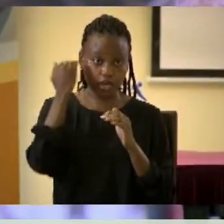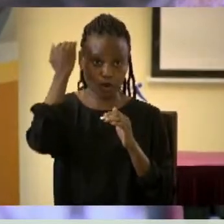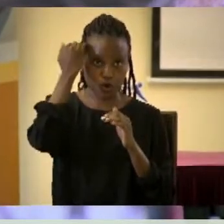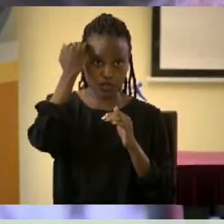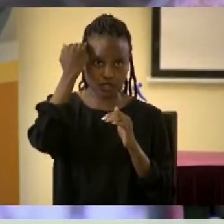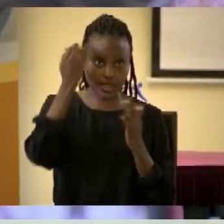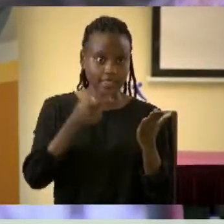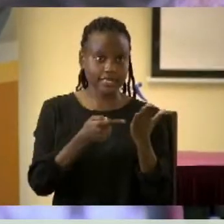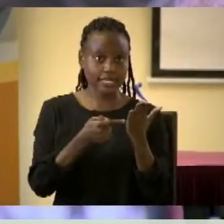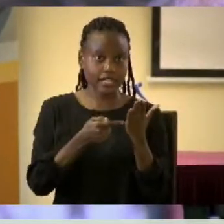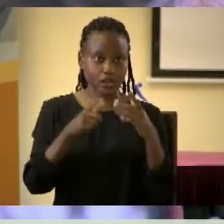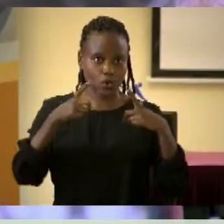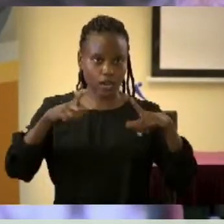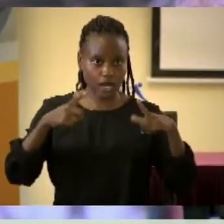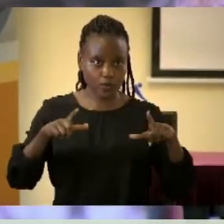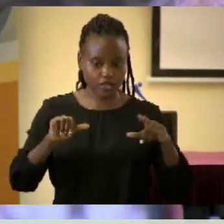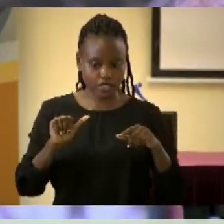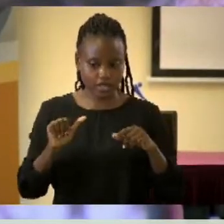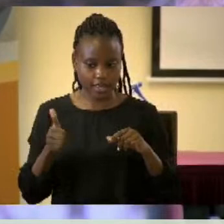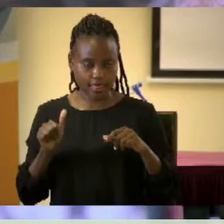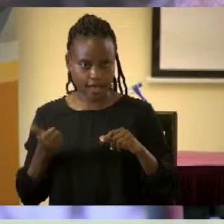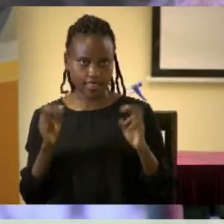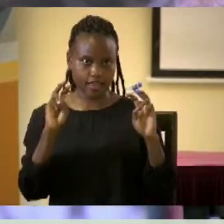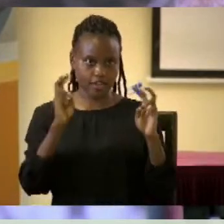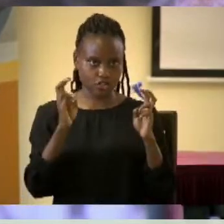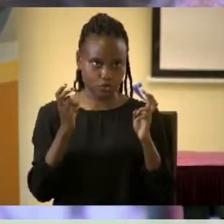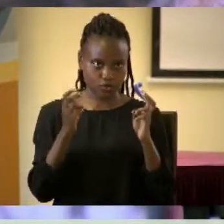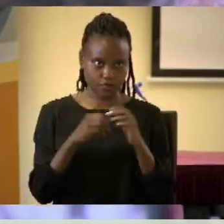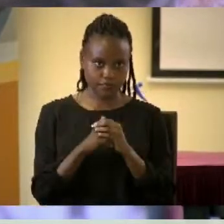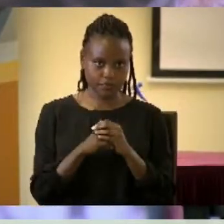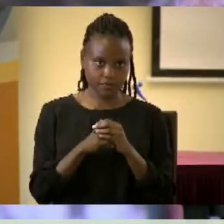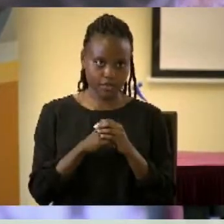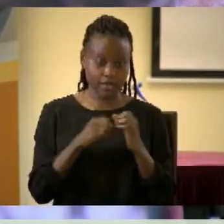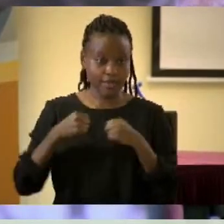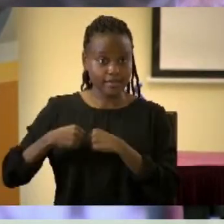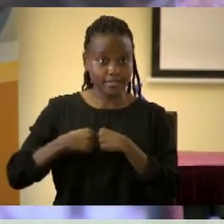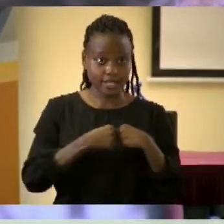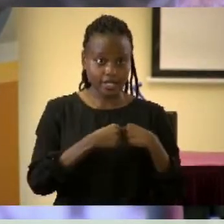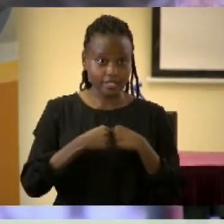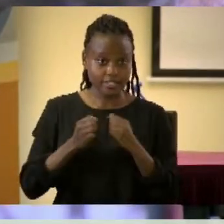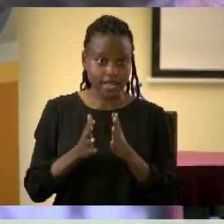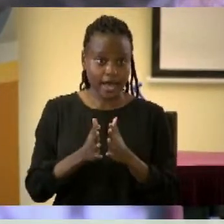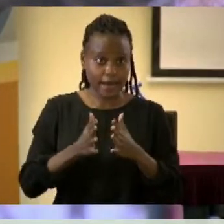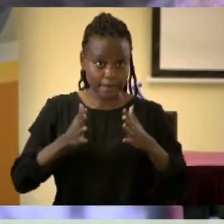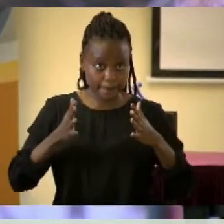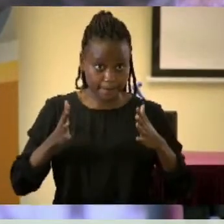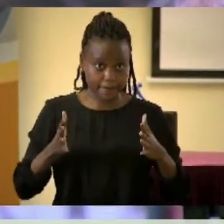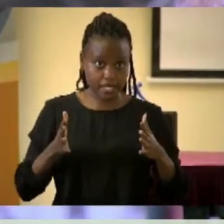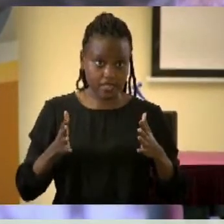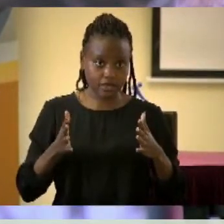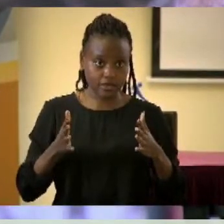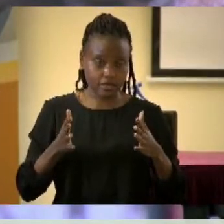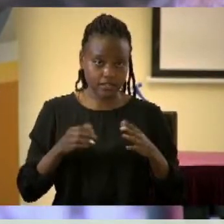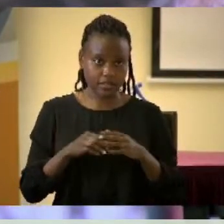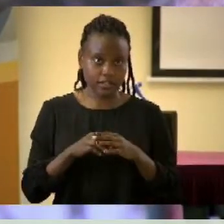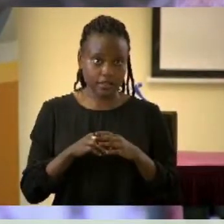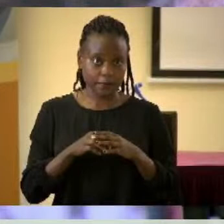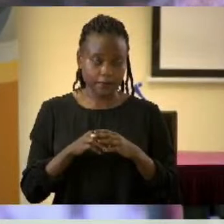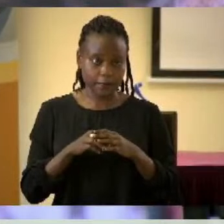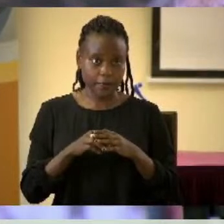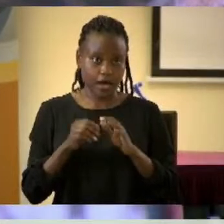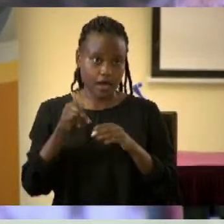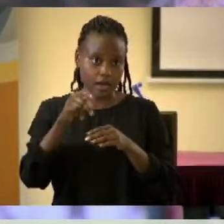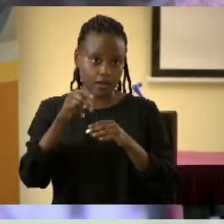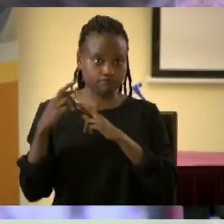technical language, among others. These challenges are more pronounced in an adversarial system like ours, where the primary